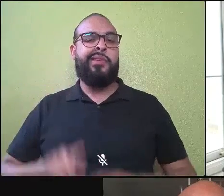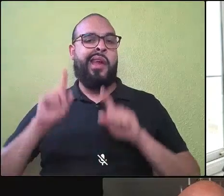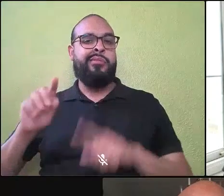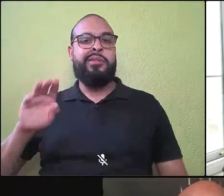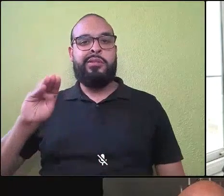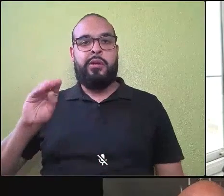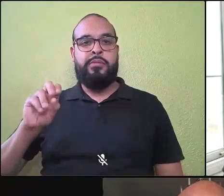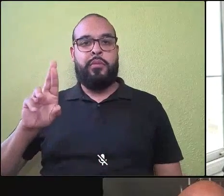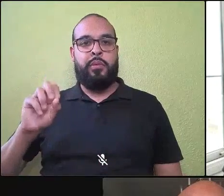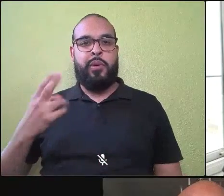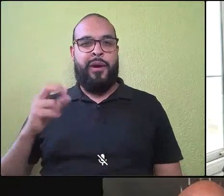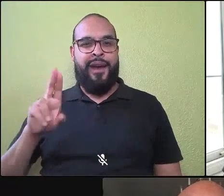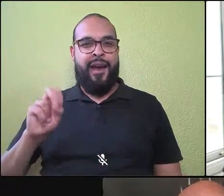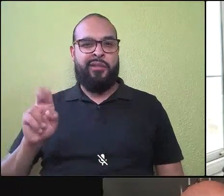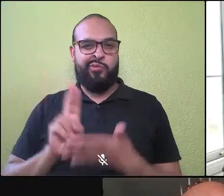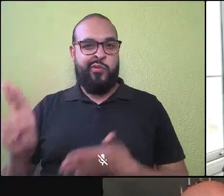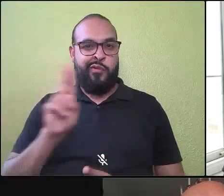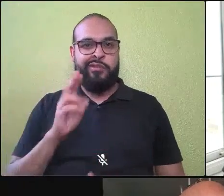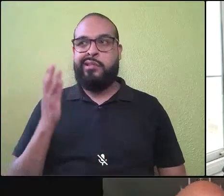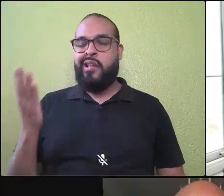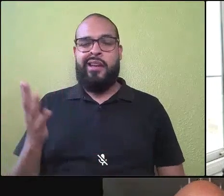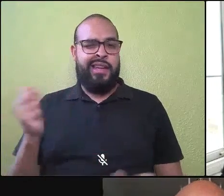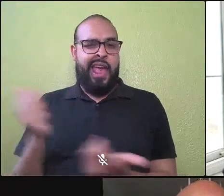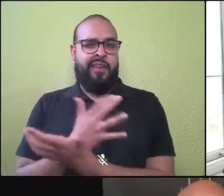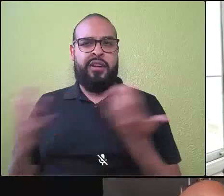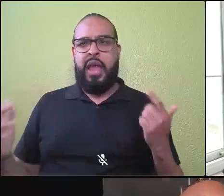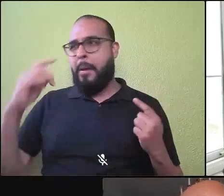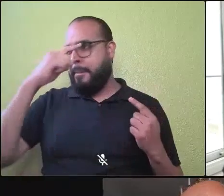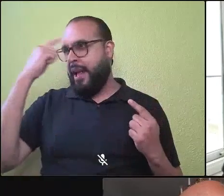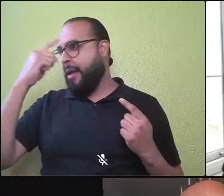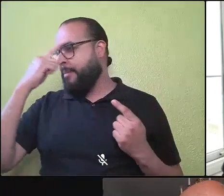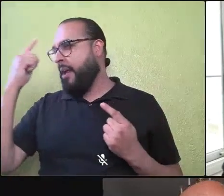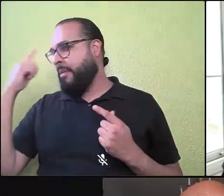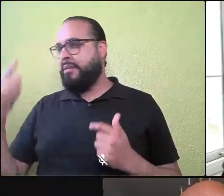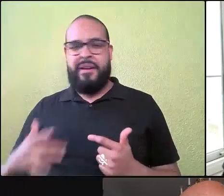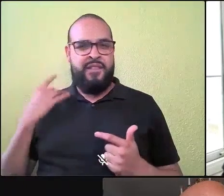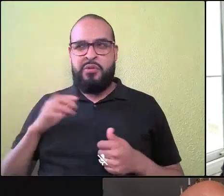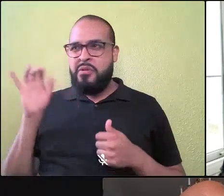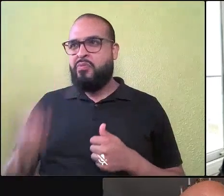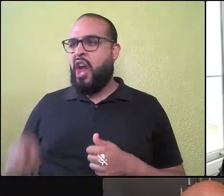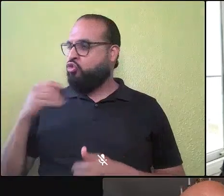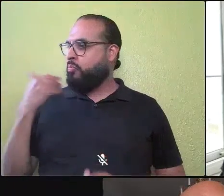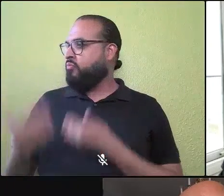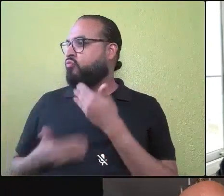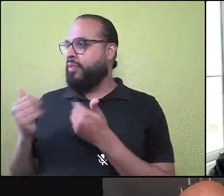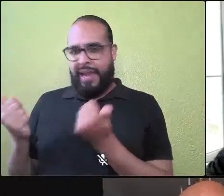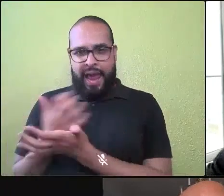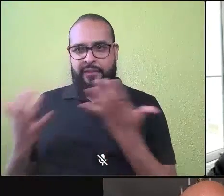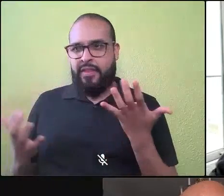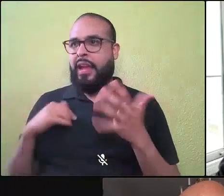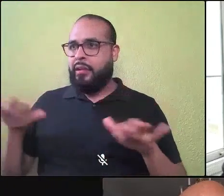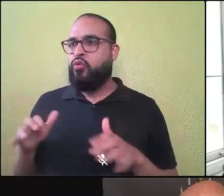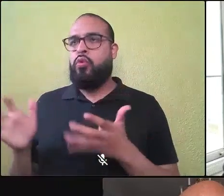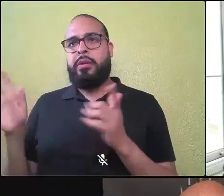sort of thought my life should always be that way. And then I get to this place where it's the complete opposite. Everywhere I